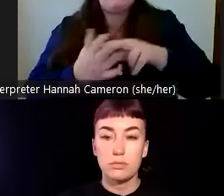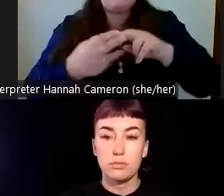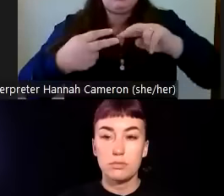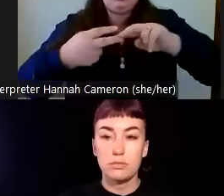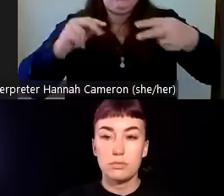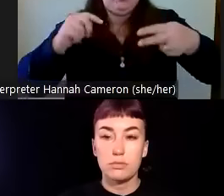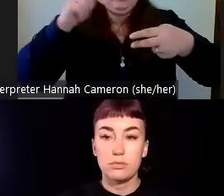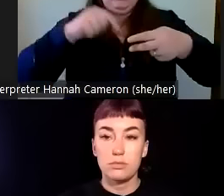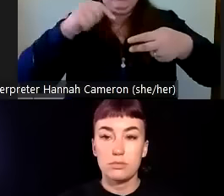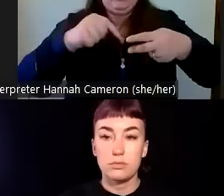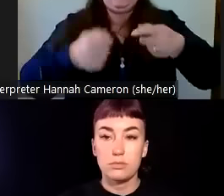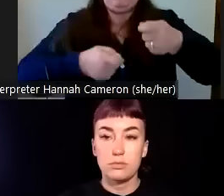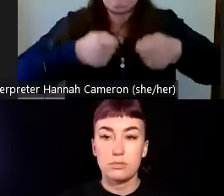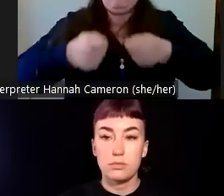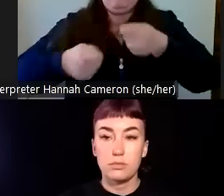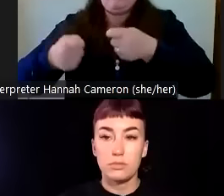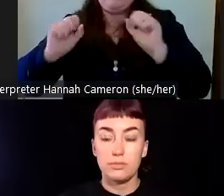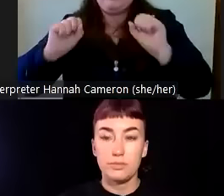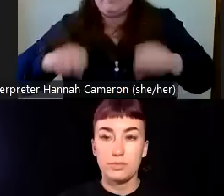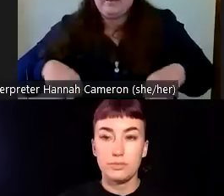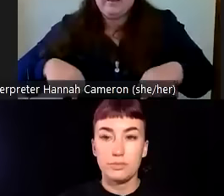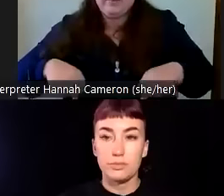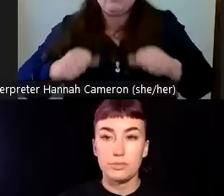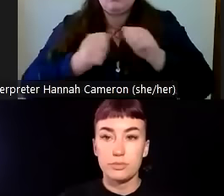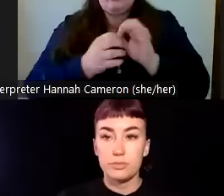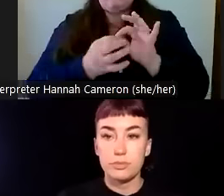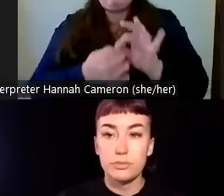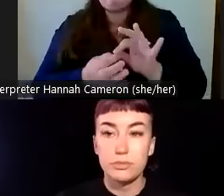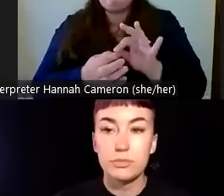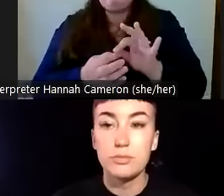modifiers associated with altered disease course.